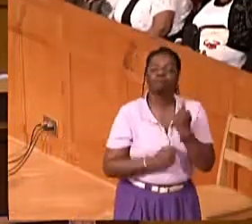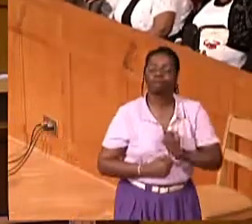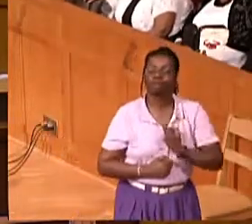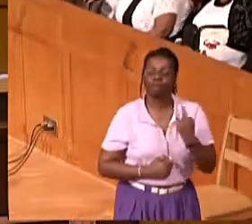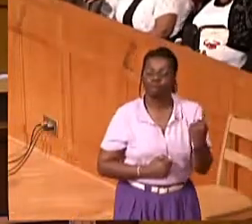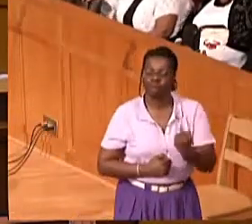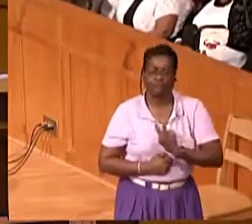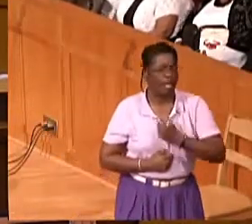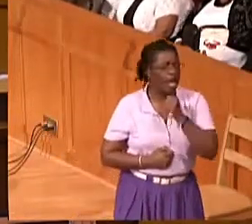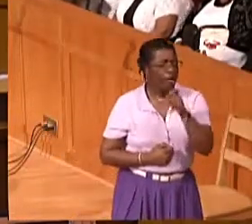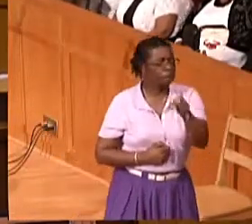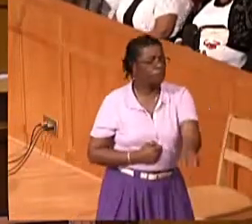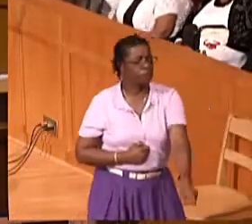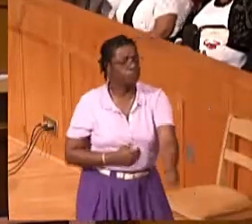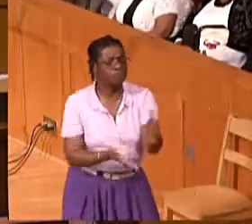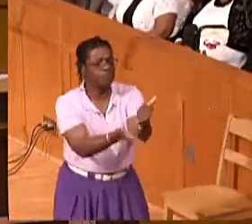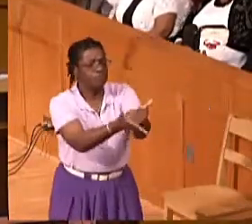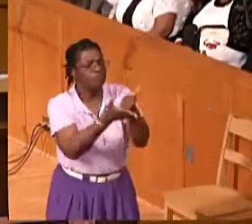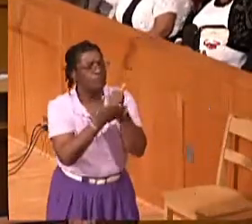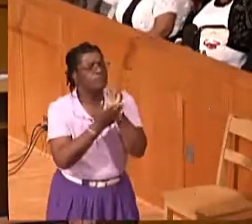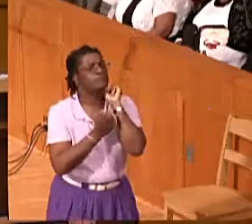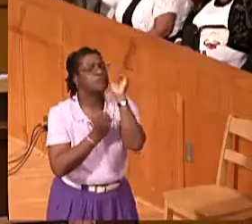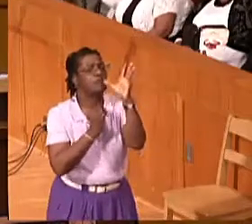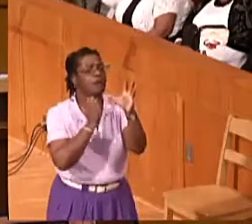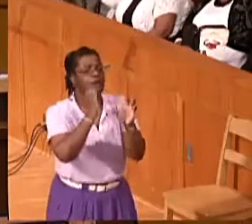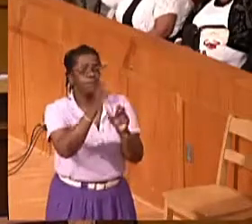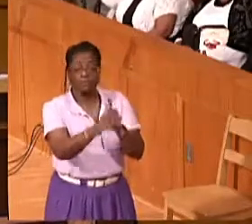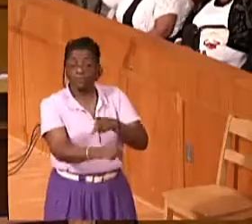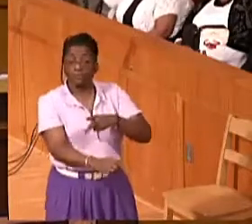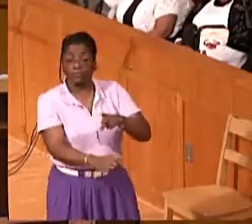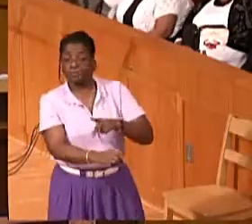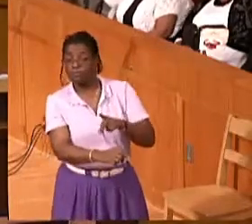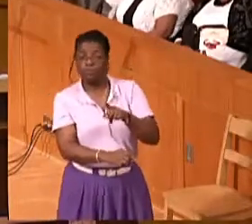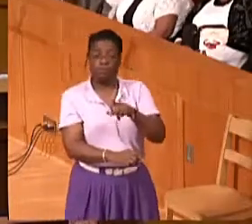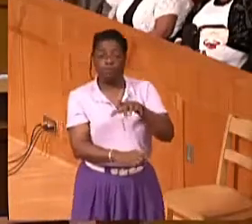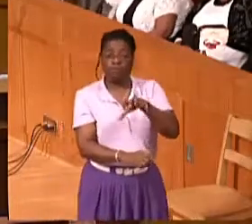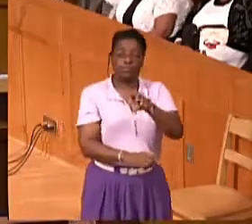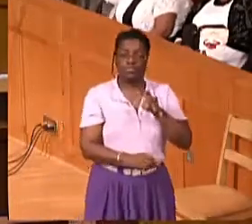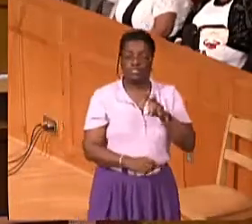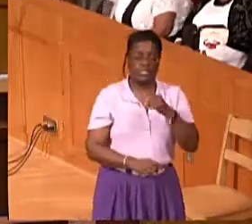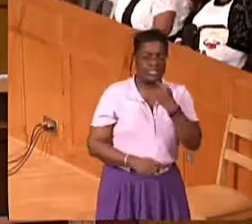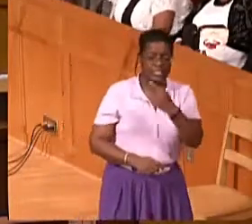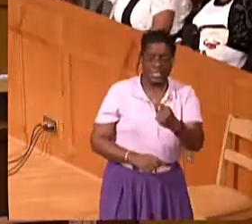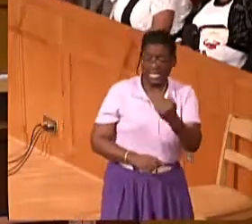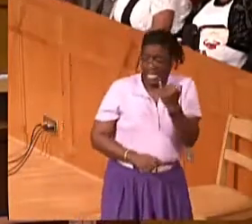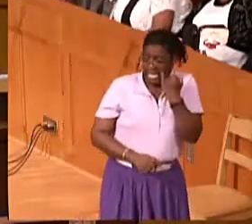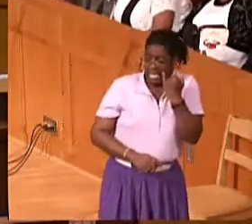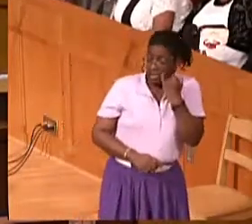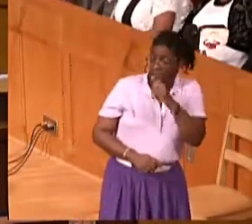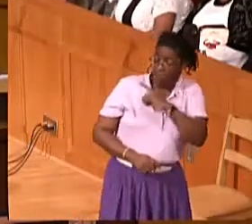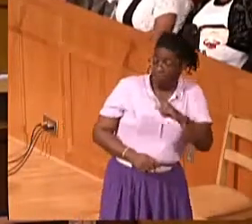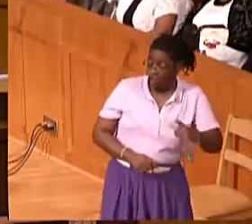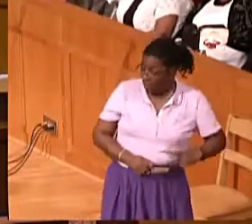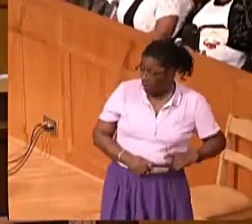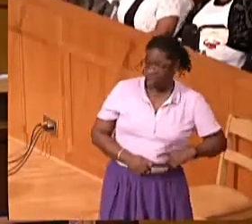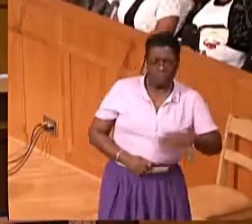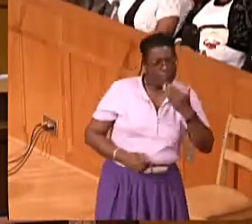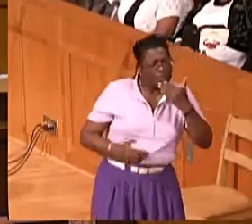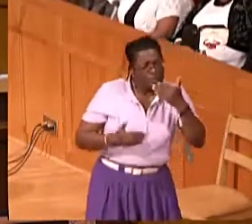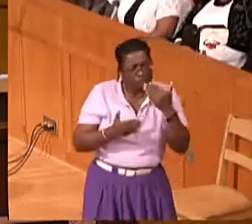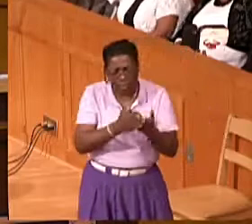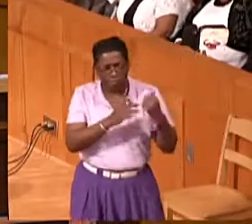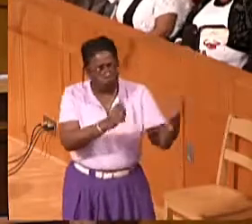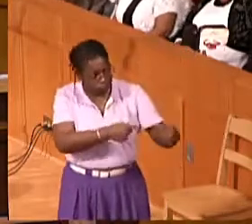But the psalmist says in Psalms number 107 that if the Lord has truly been good to you, then the redeemed ought to say